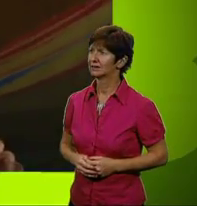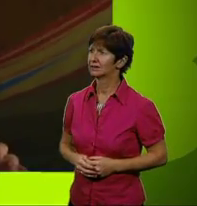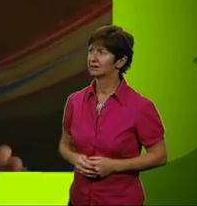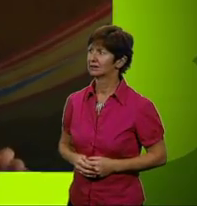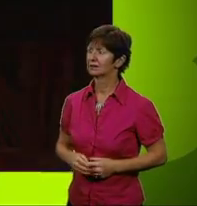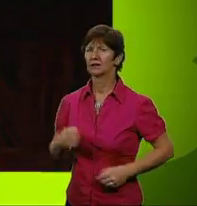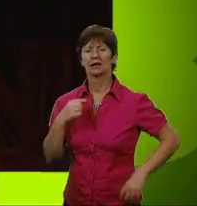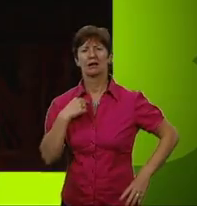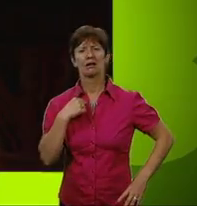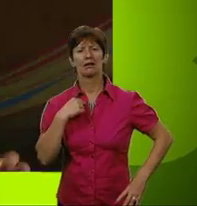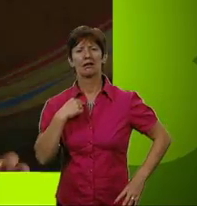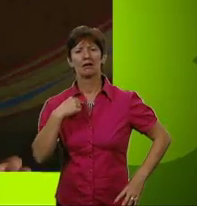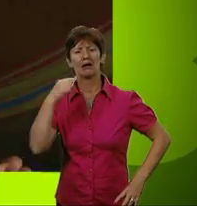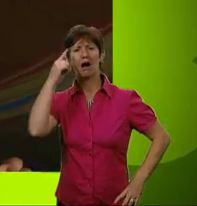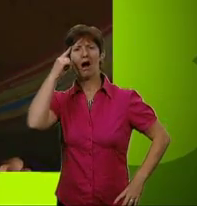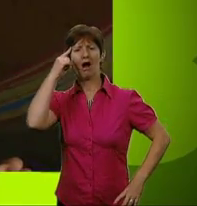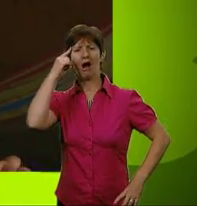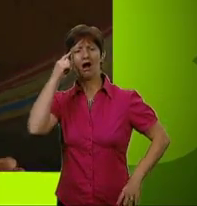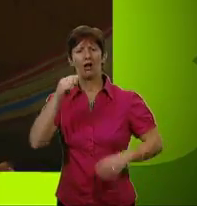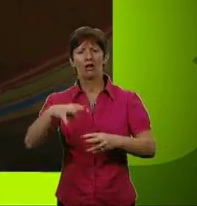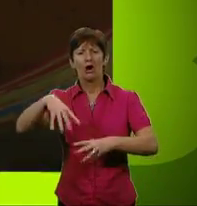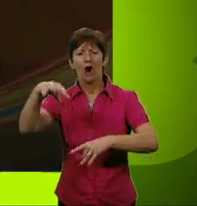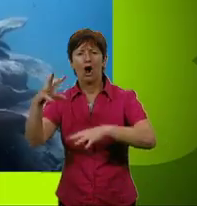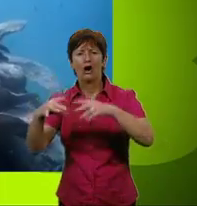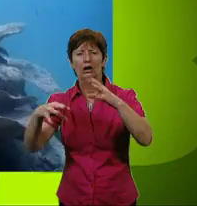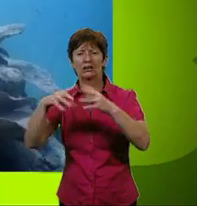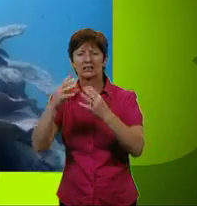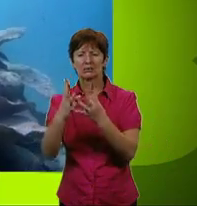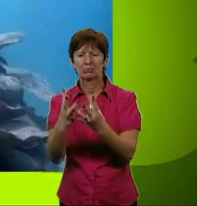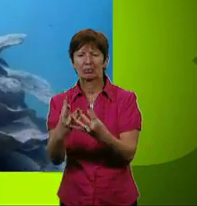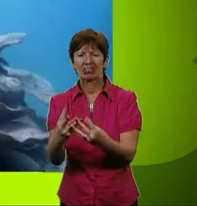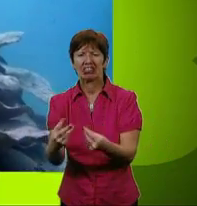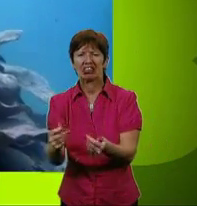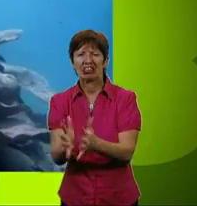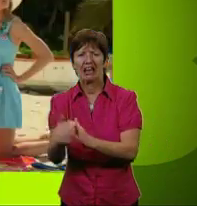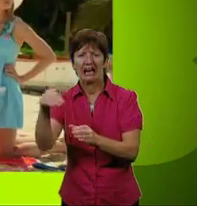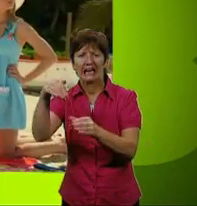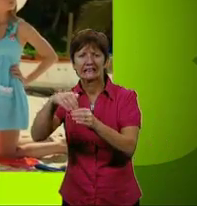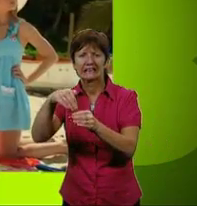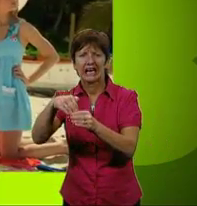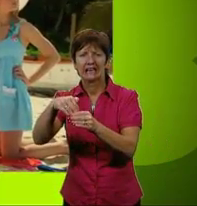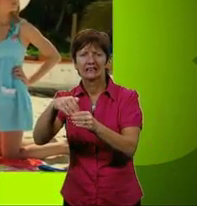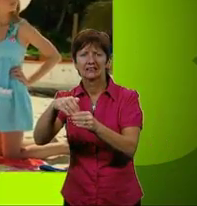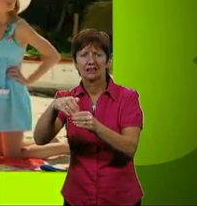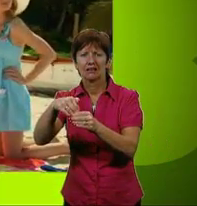Ah! I've just realized the coral seems to be rotting from the inside out.